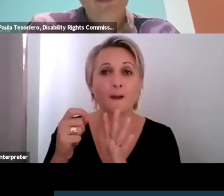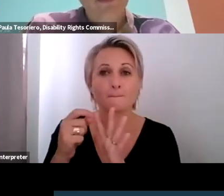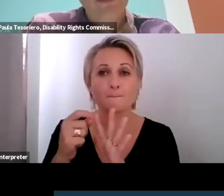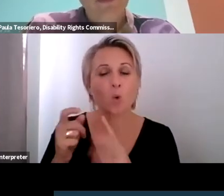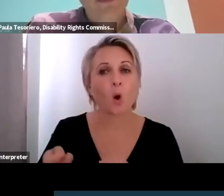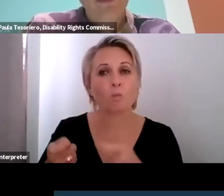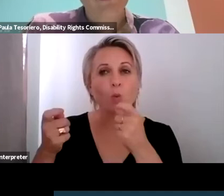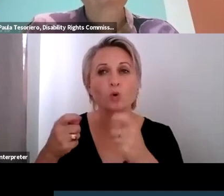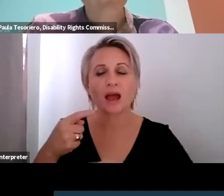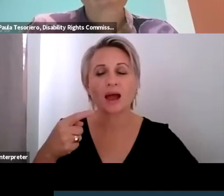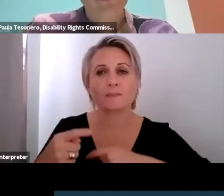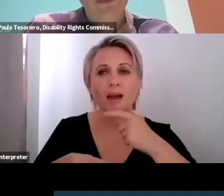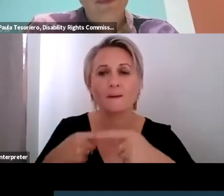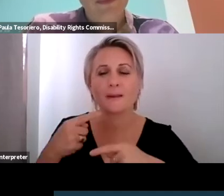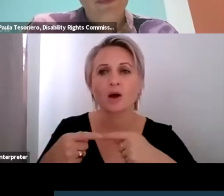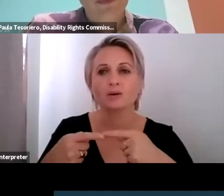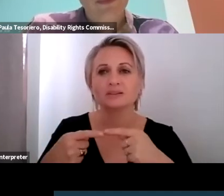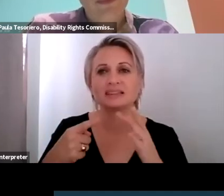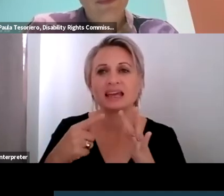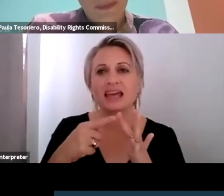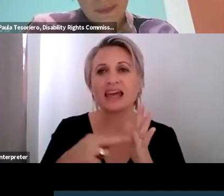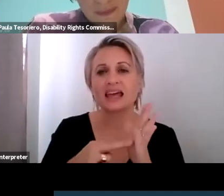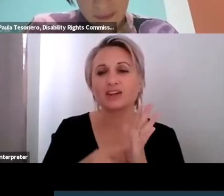in building inclusive